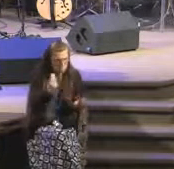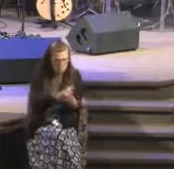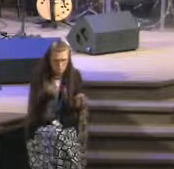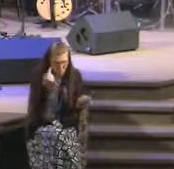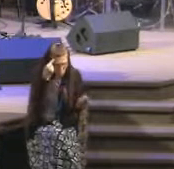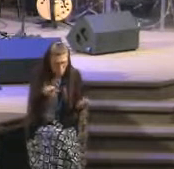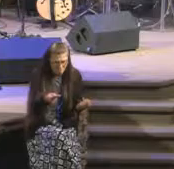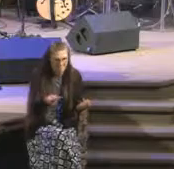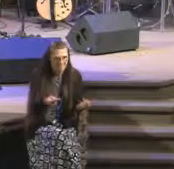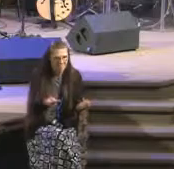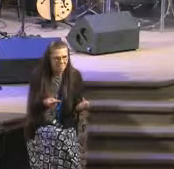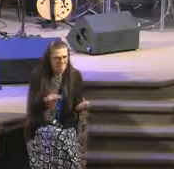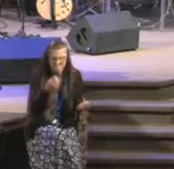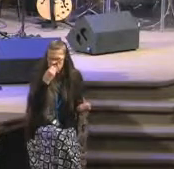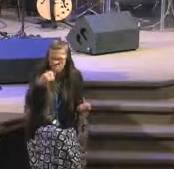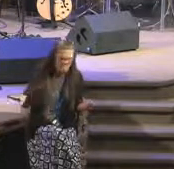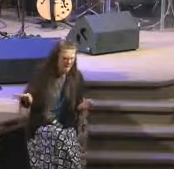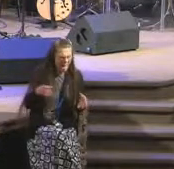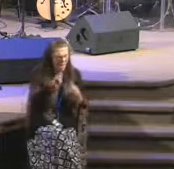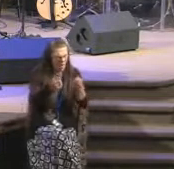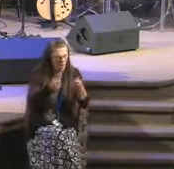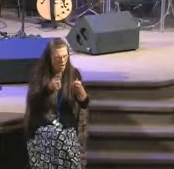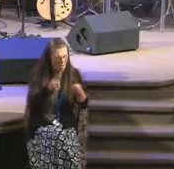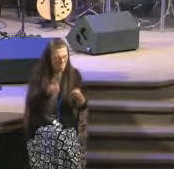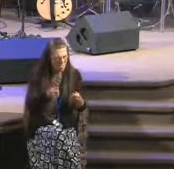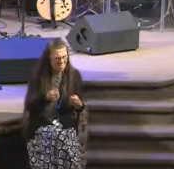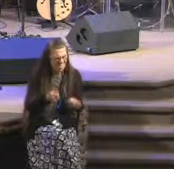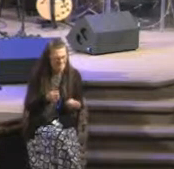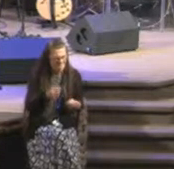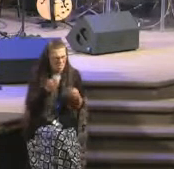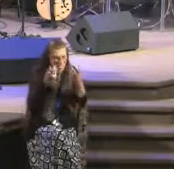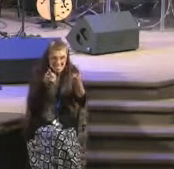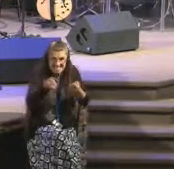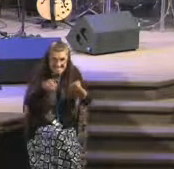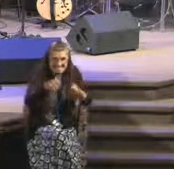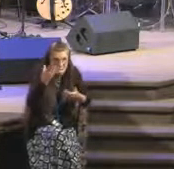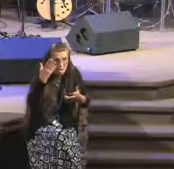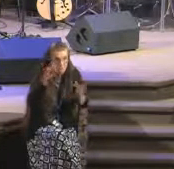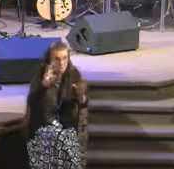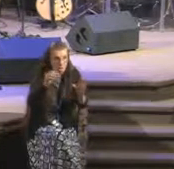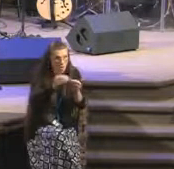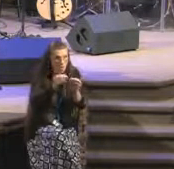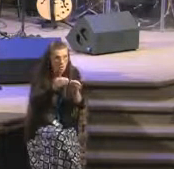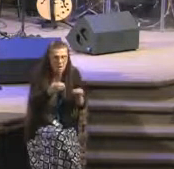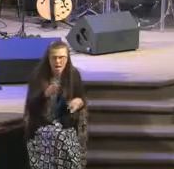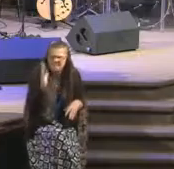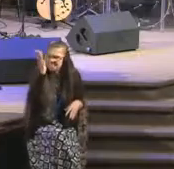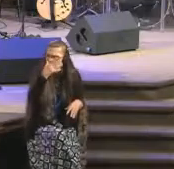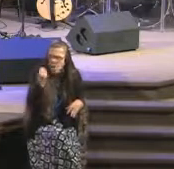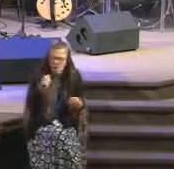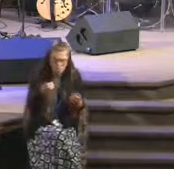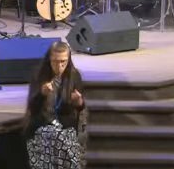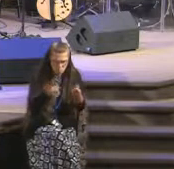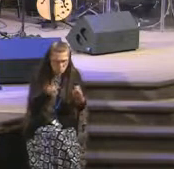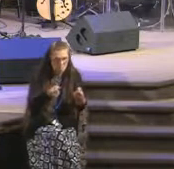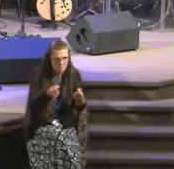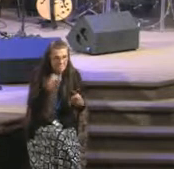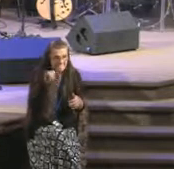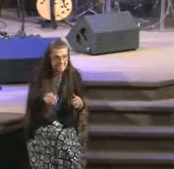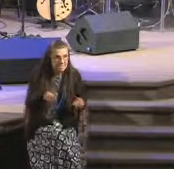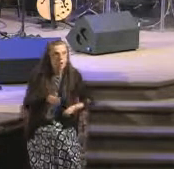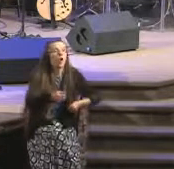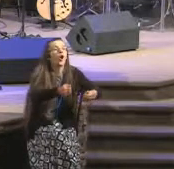for. It's a terrible car. Terrible. You don't even see them driving around anymore. Man, I see some old stuff that's still on the road,